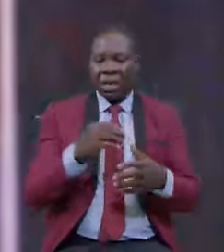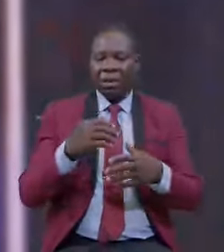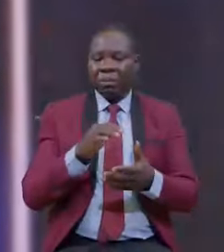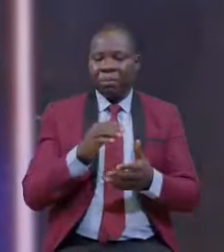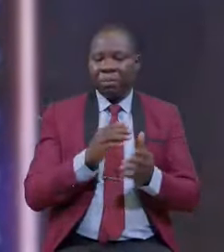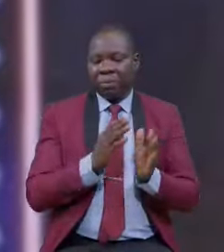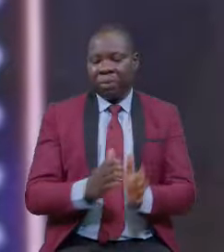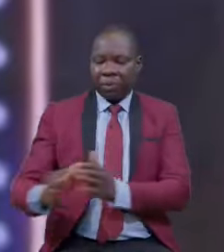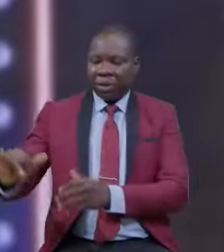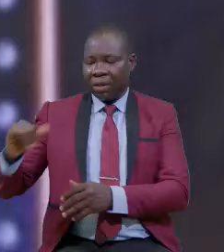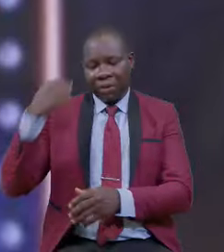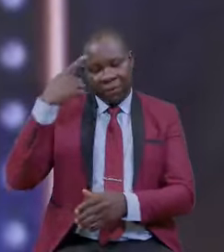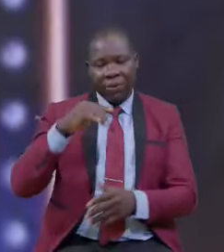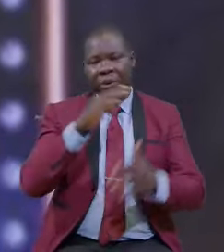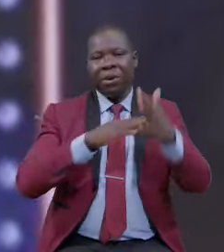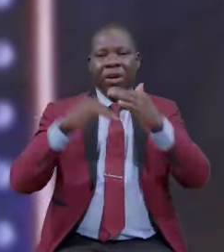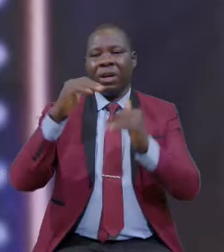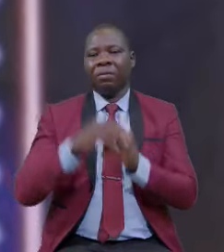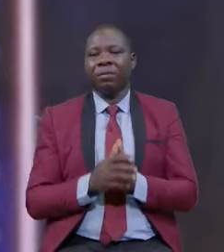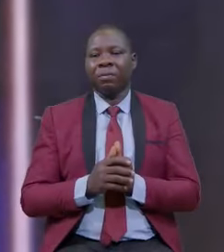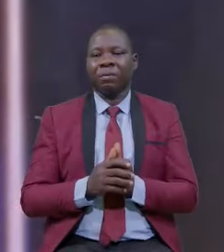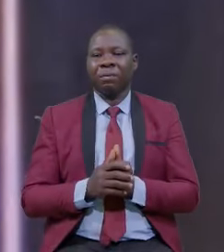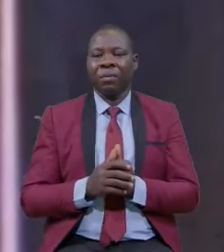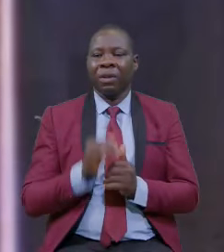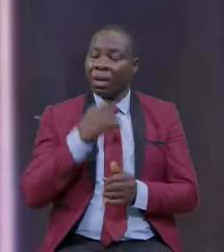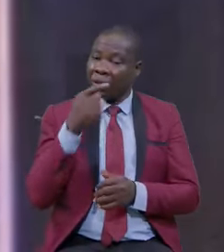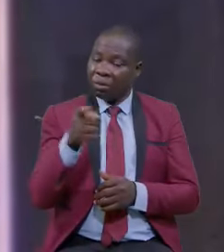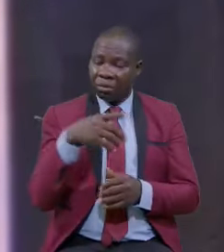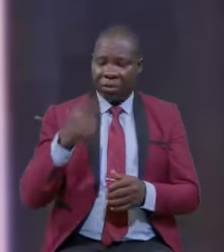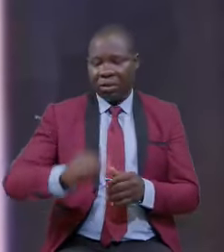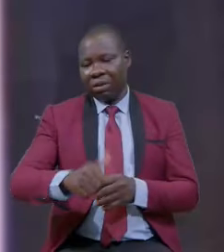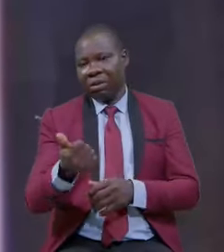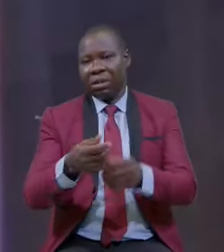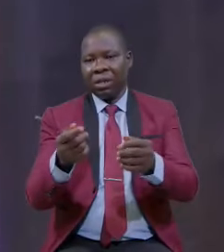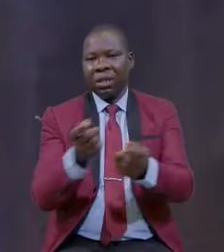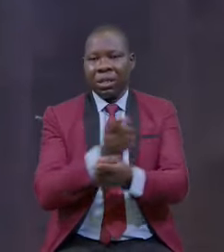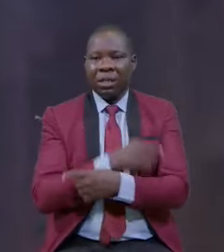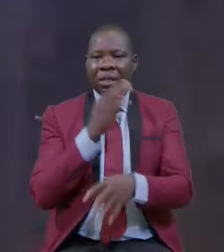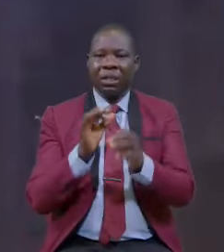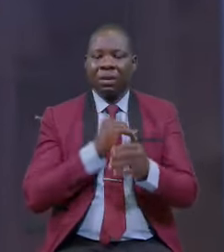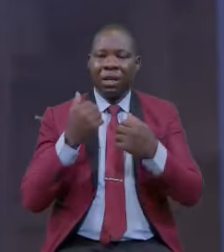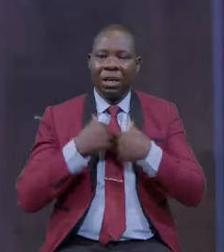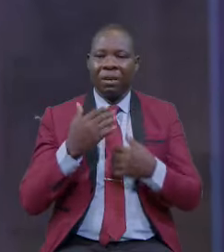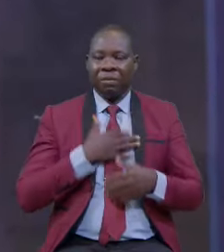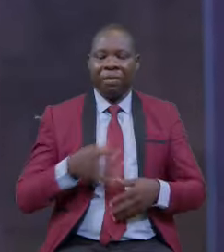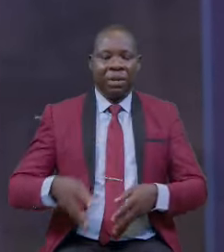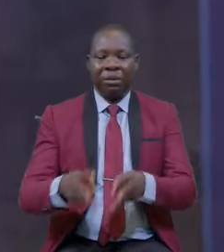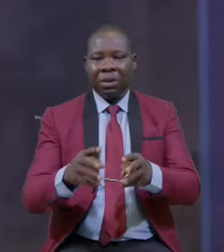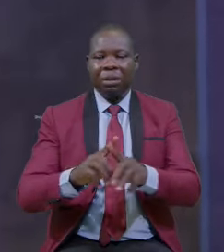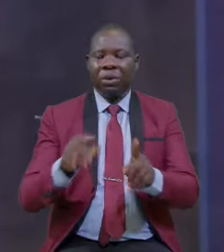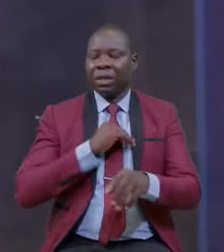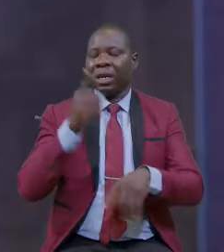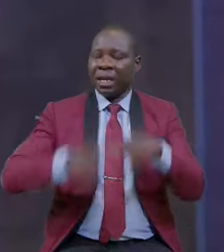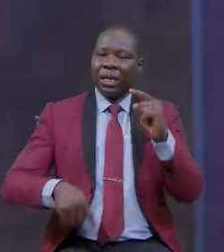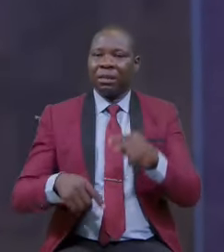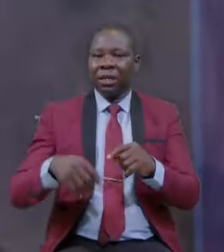Amen. And I told you the other day, if I had my way, I cannot have my way. Lagos, Nigeria will not permit